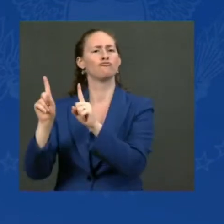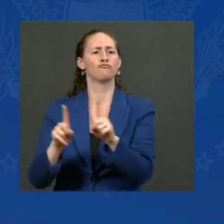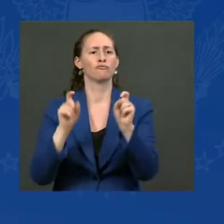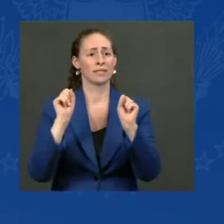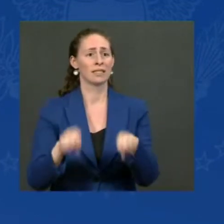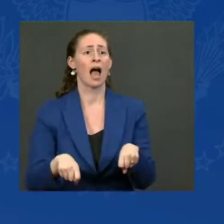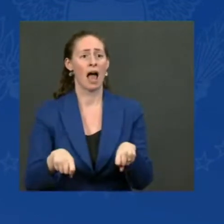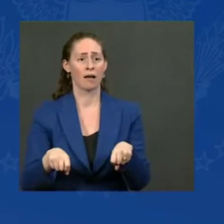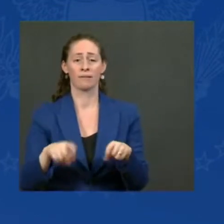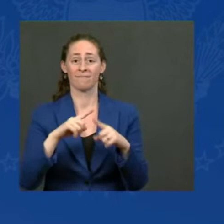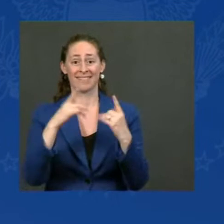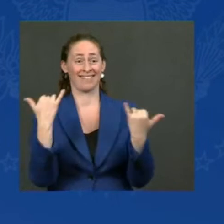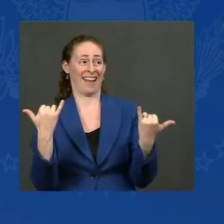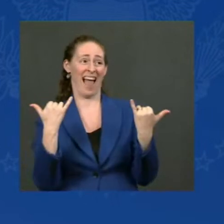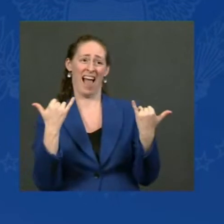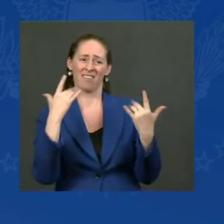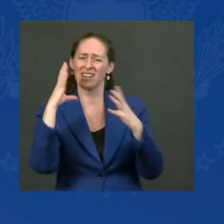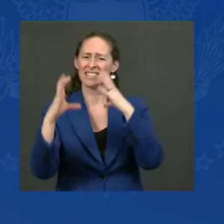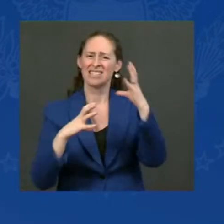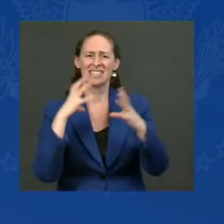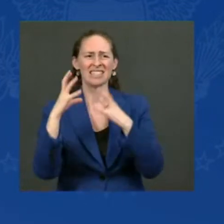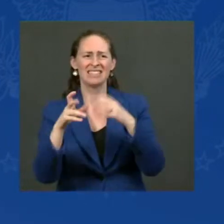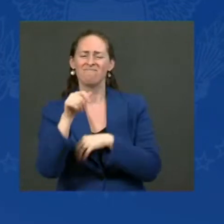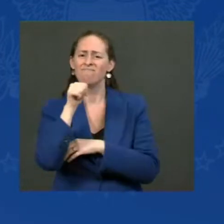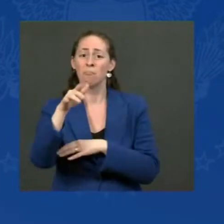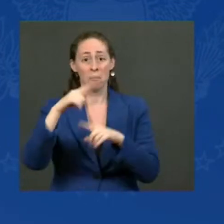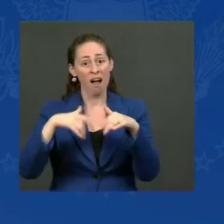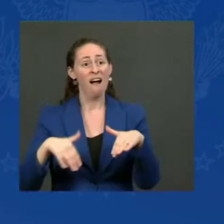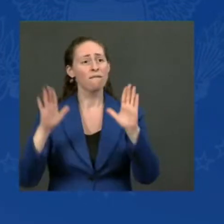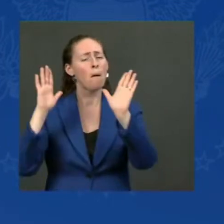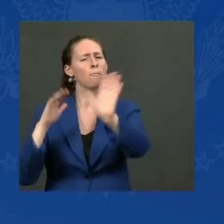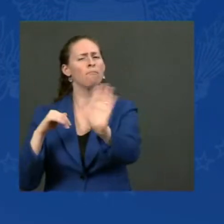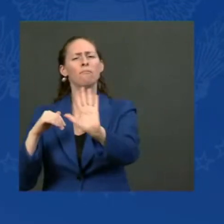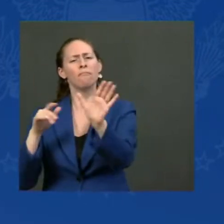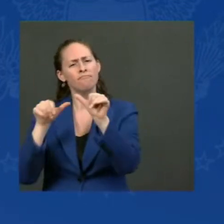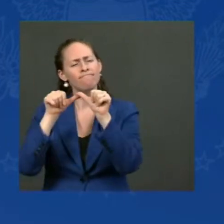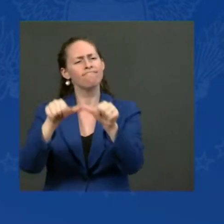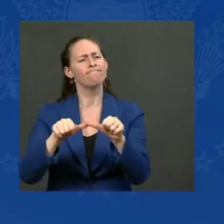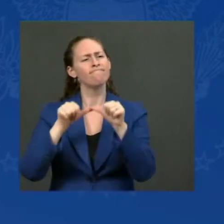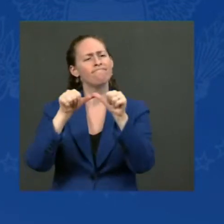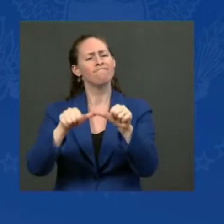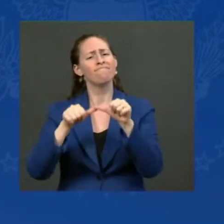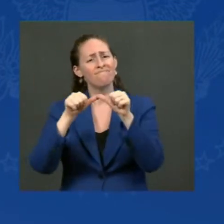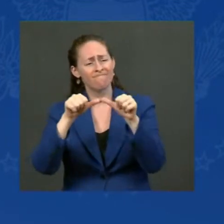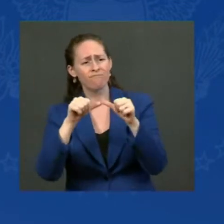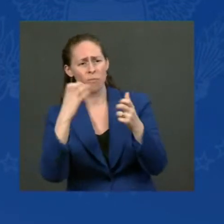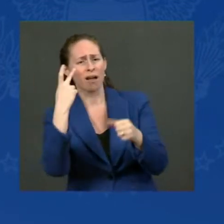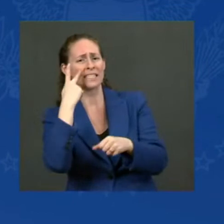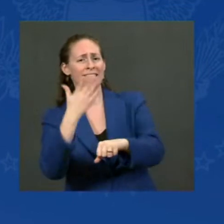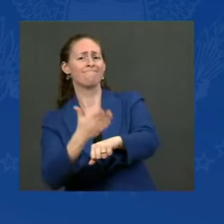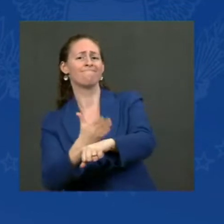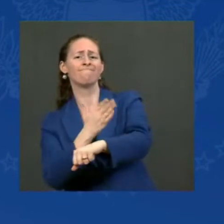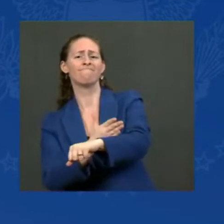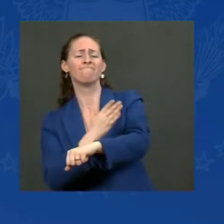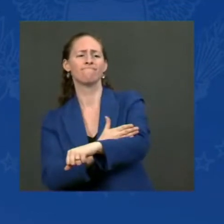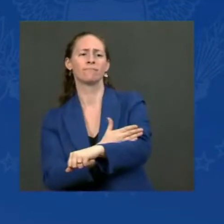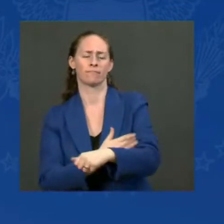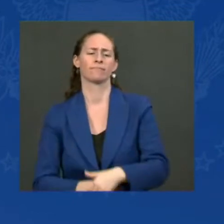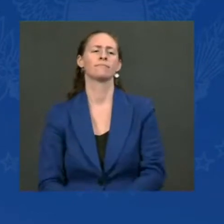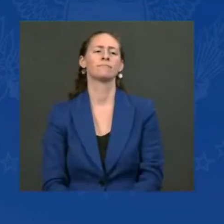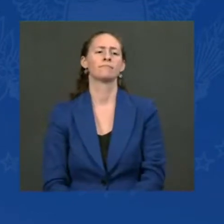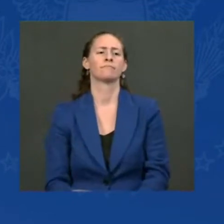never allow ourselves to give up on the possibility of progress. We cannot give up on